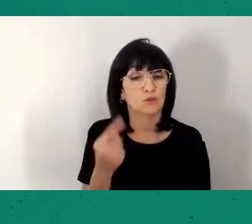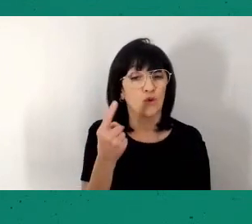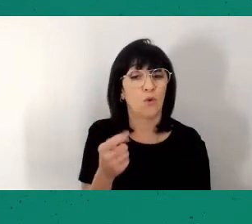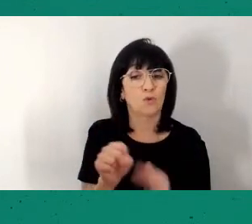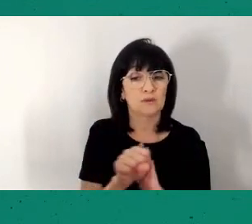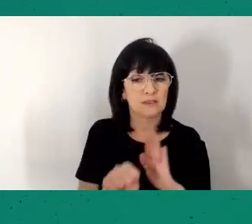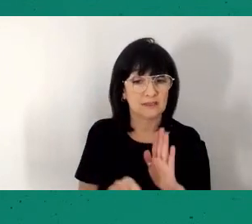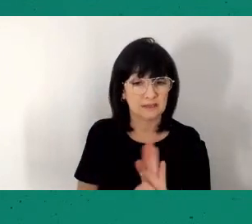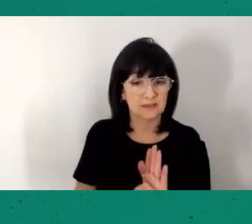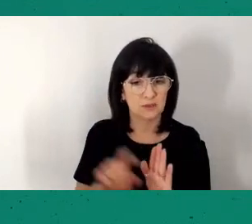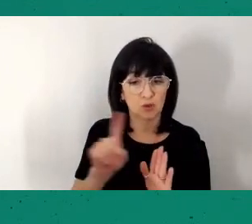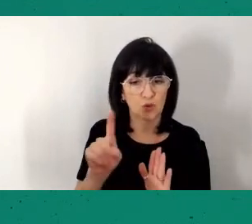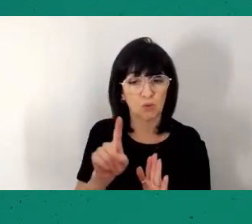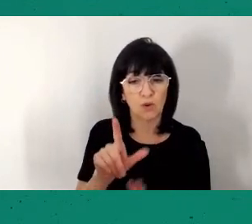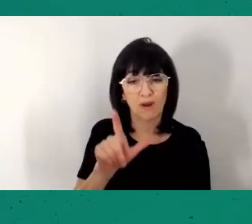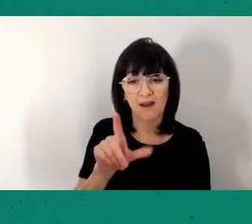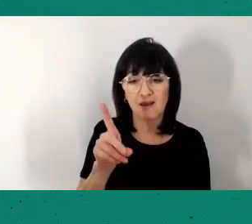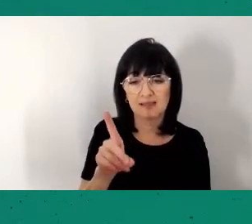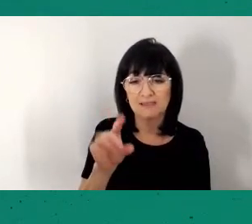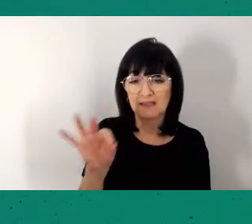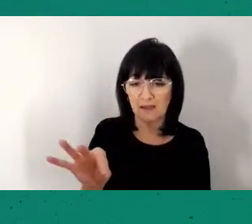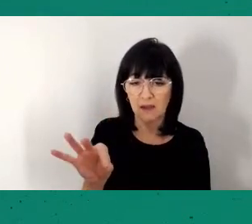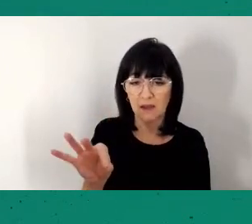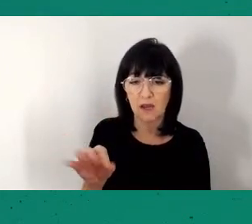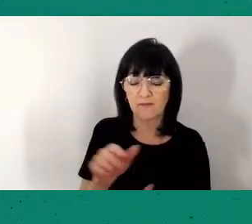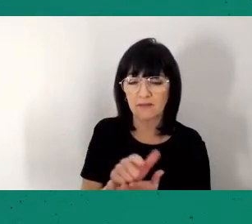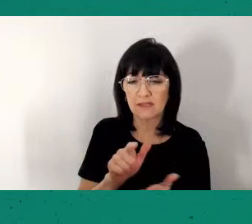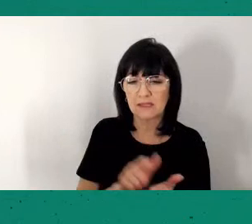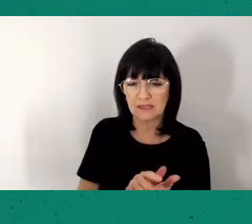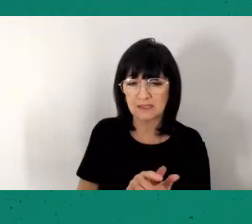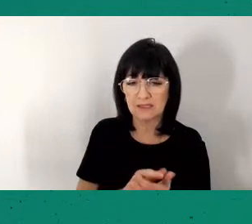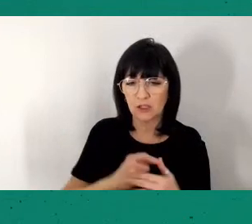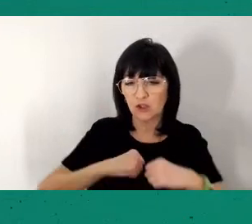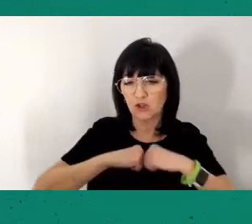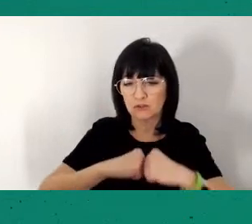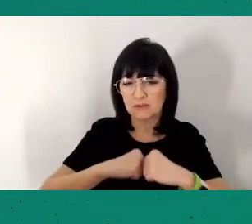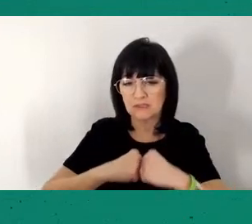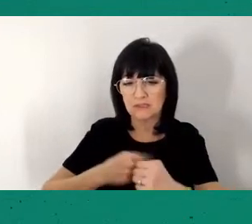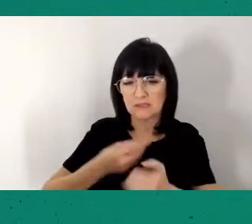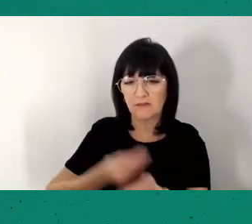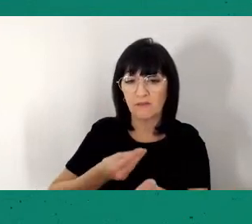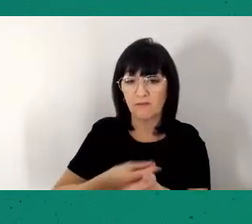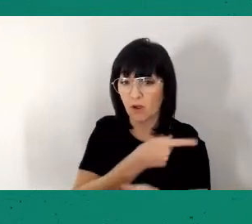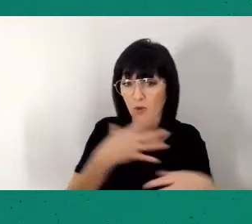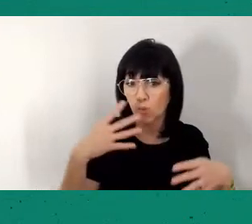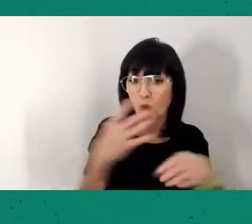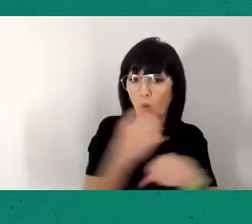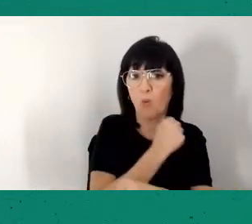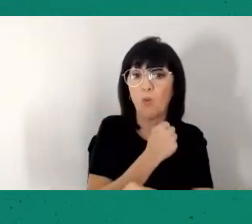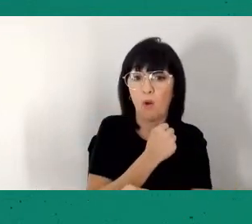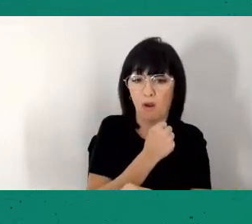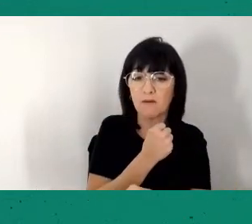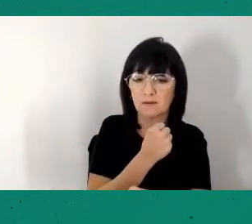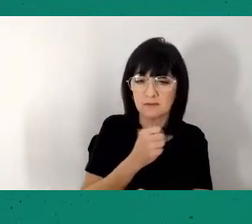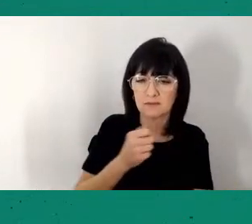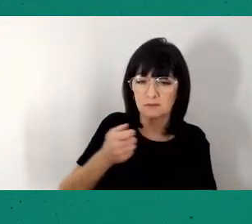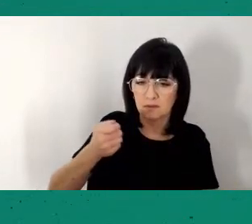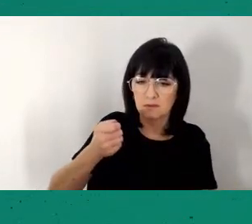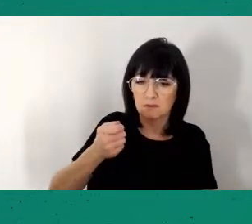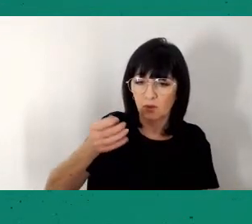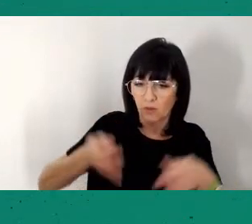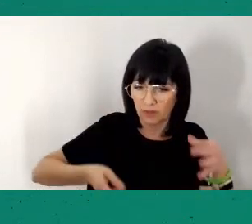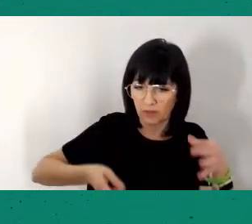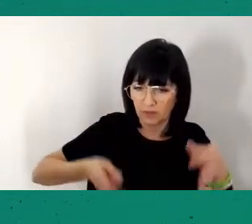the LDF Legal Defense Fund of the NAACP won the case, and it was the state that appealed to